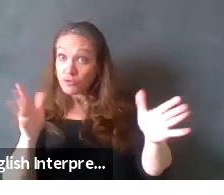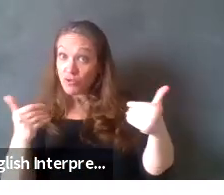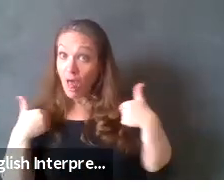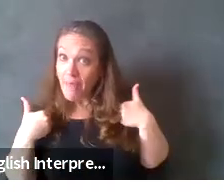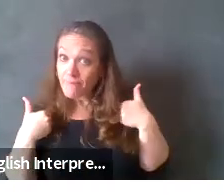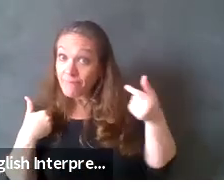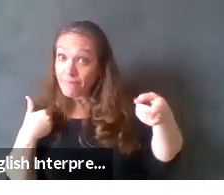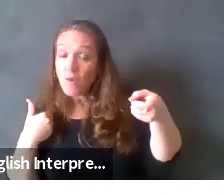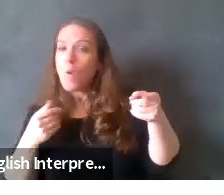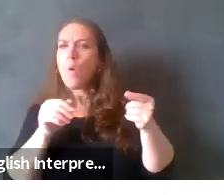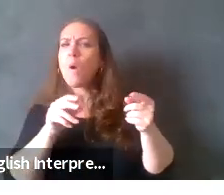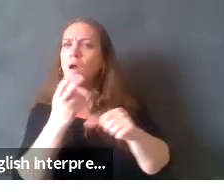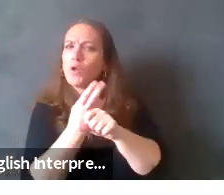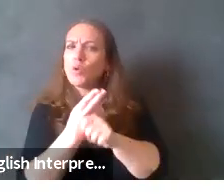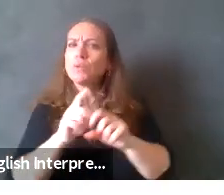remote interpreting?